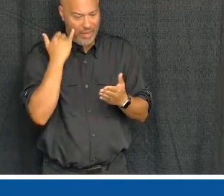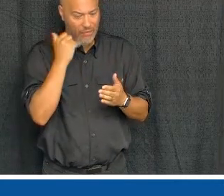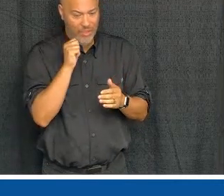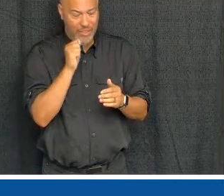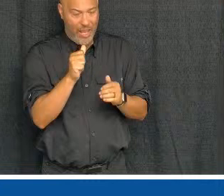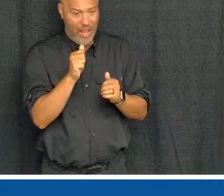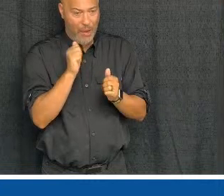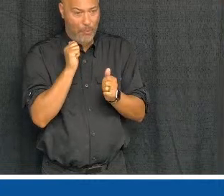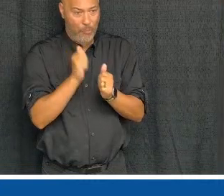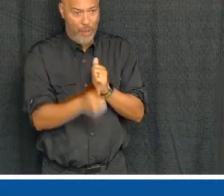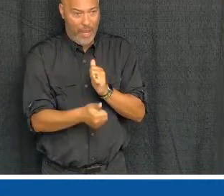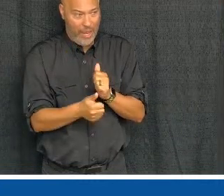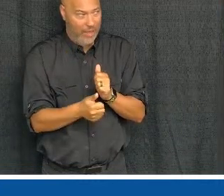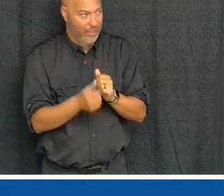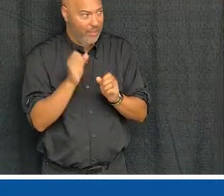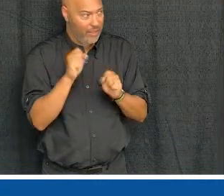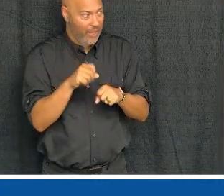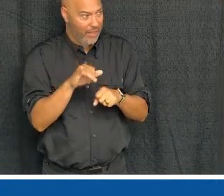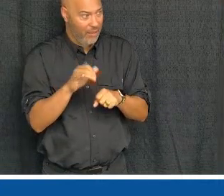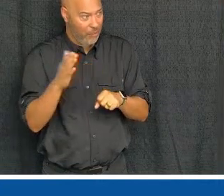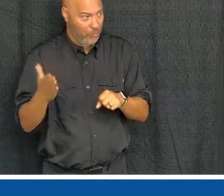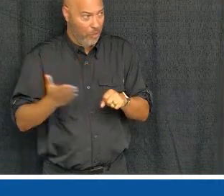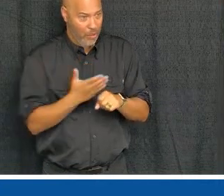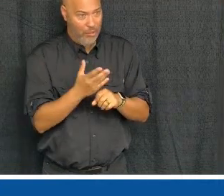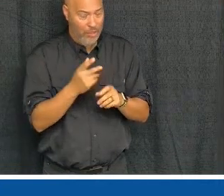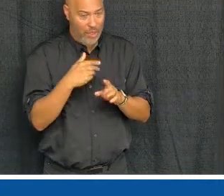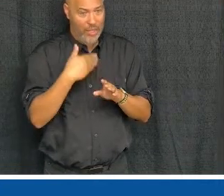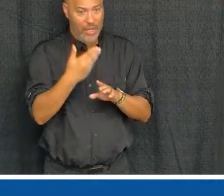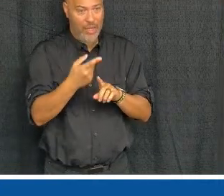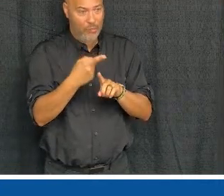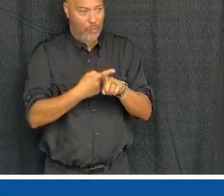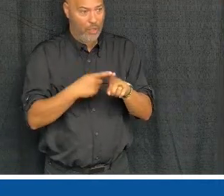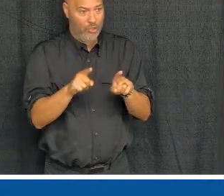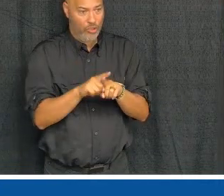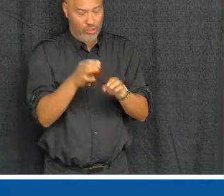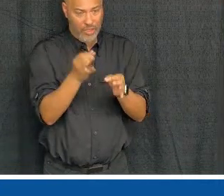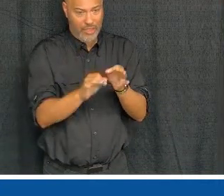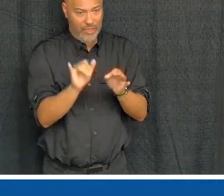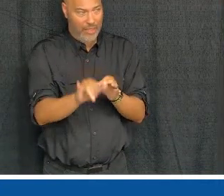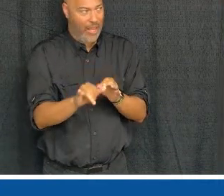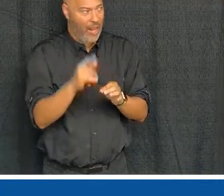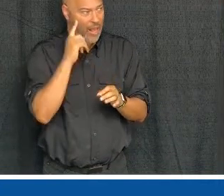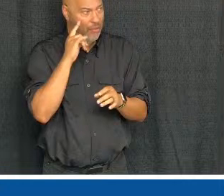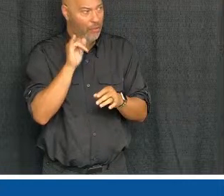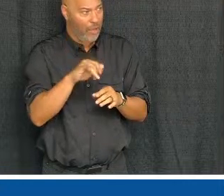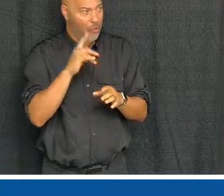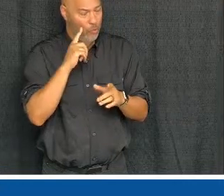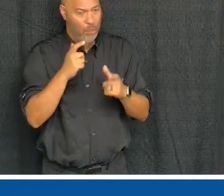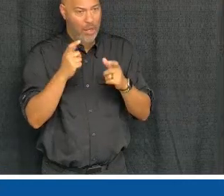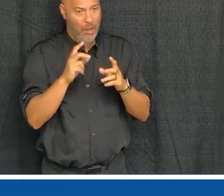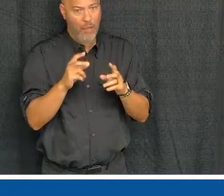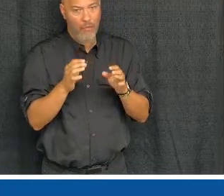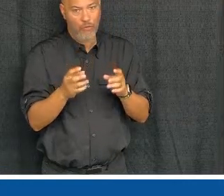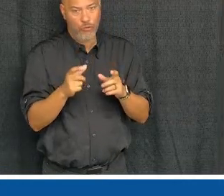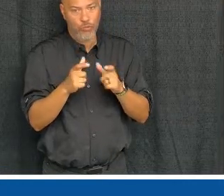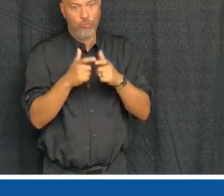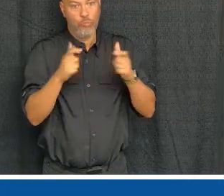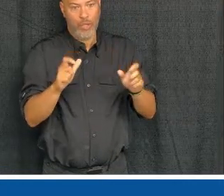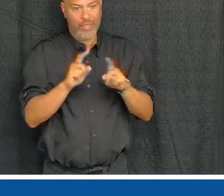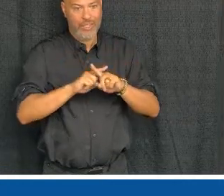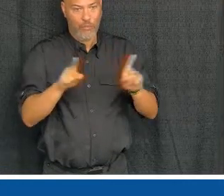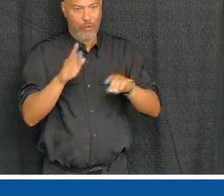go through, couldn't that be brought back the following month just as that? I would think that would be substantially different than